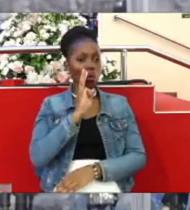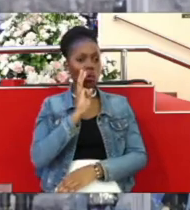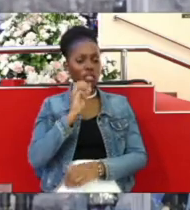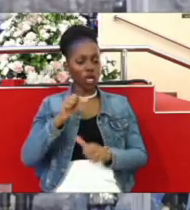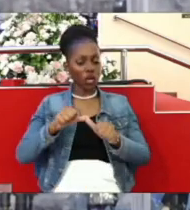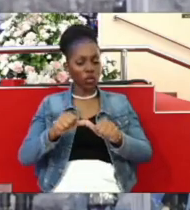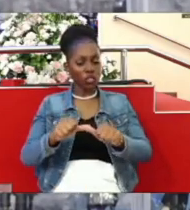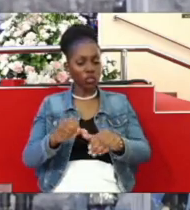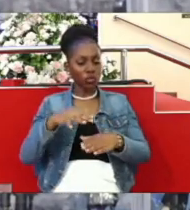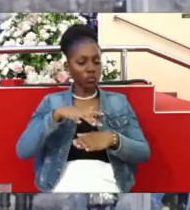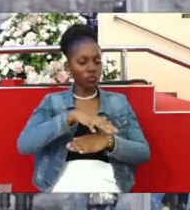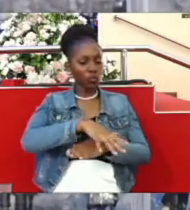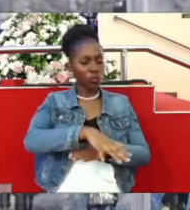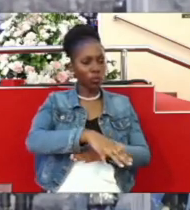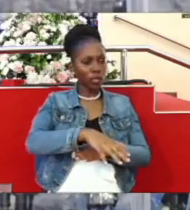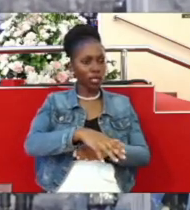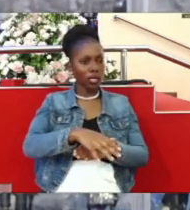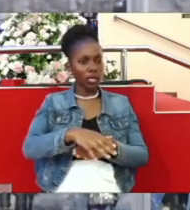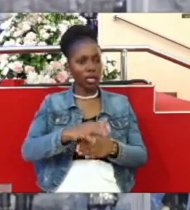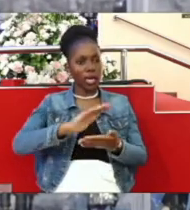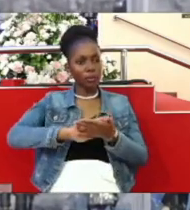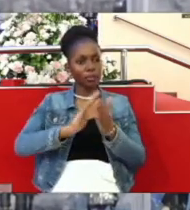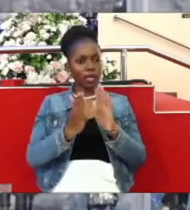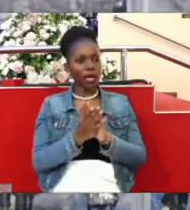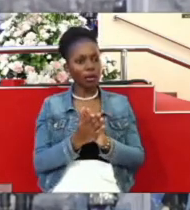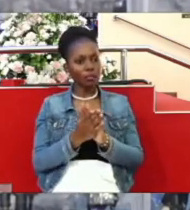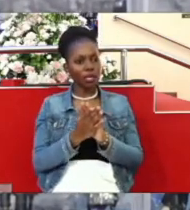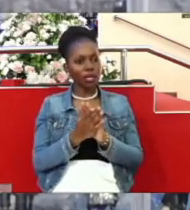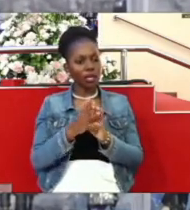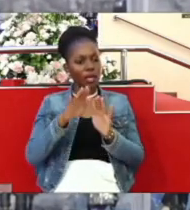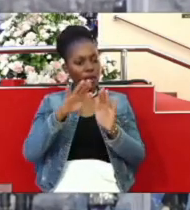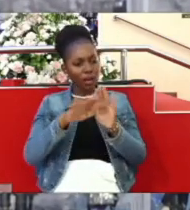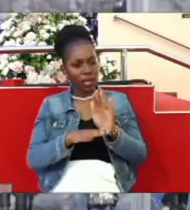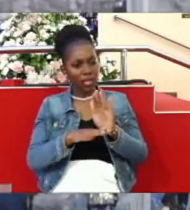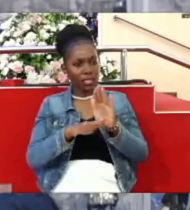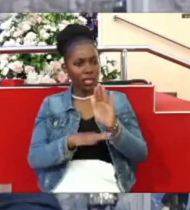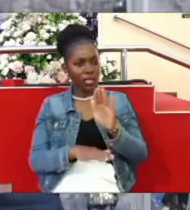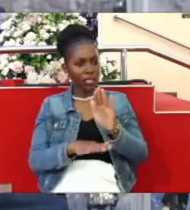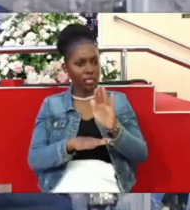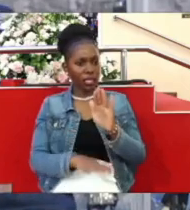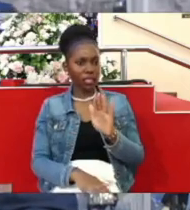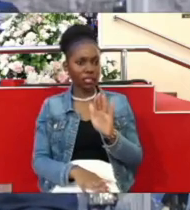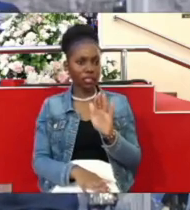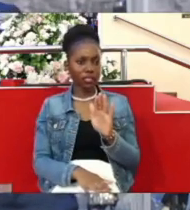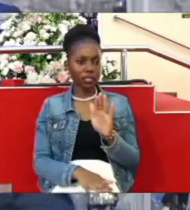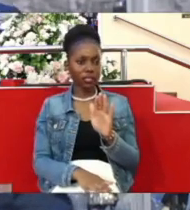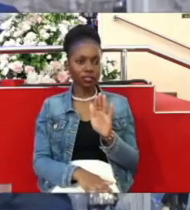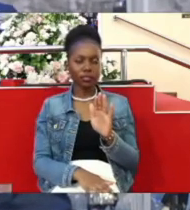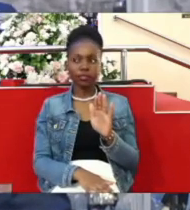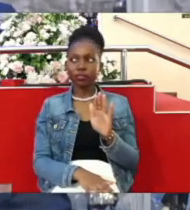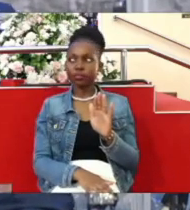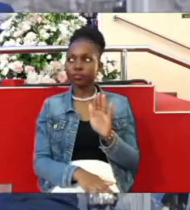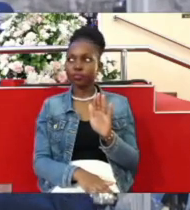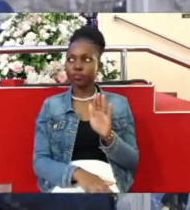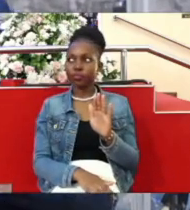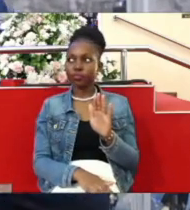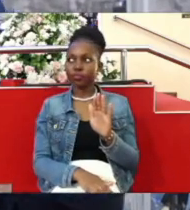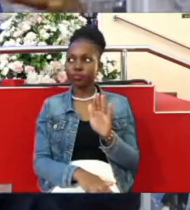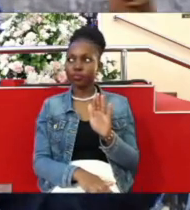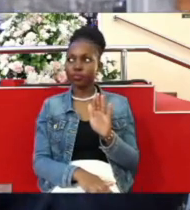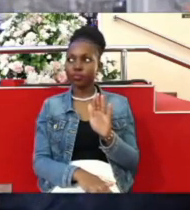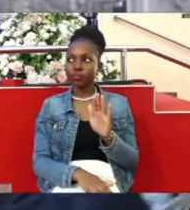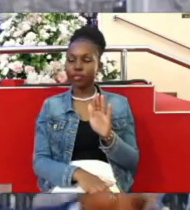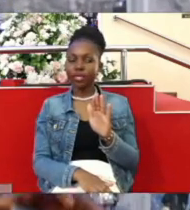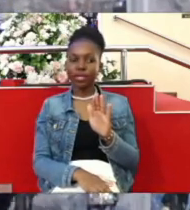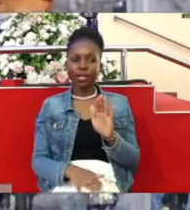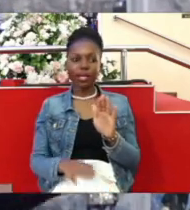less. And lo and behold, at that time I remember our neighbor had went to look